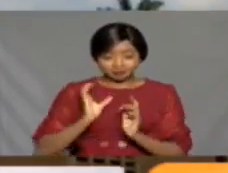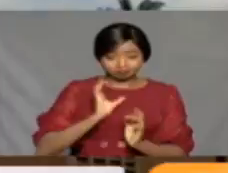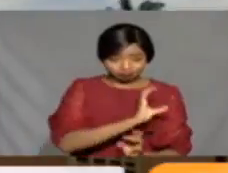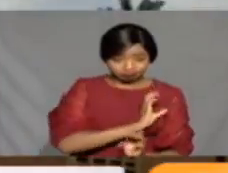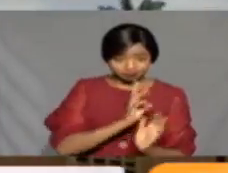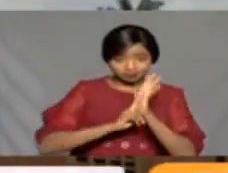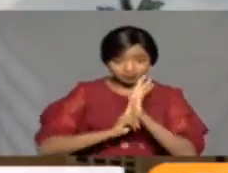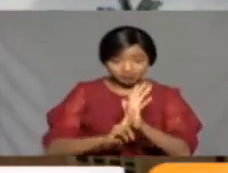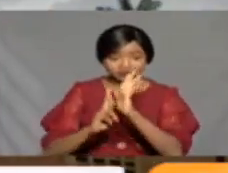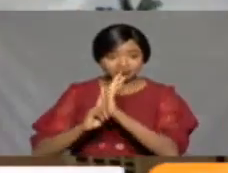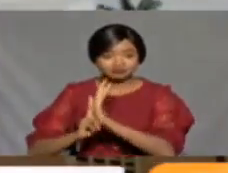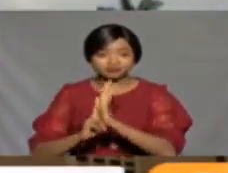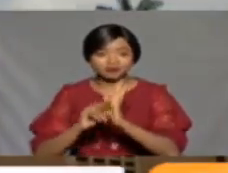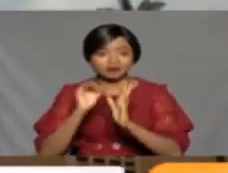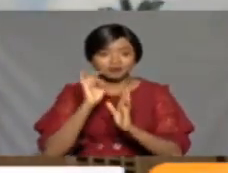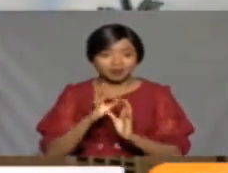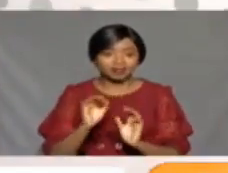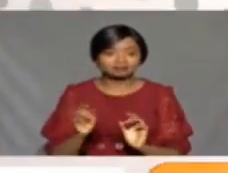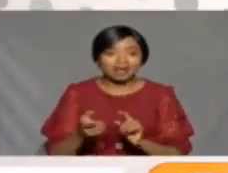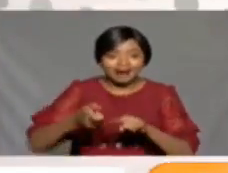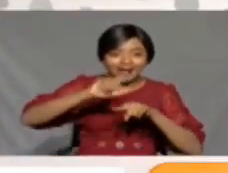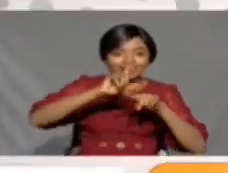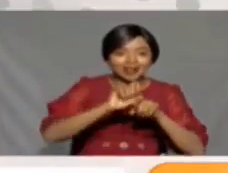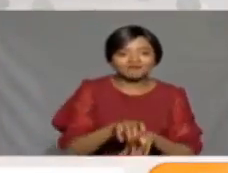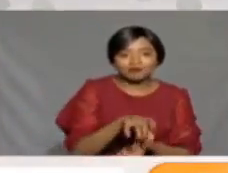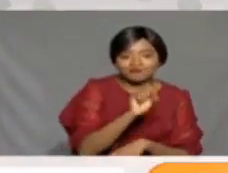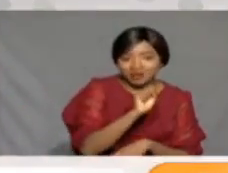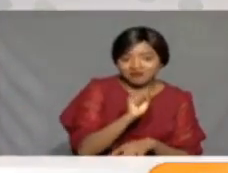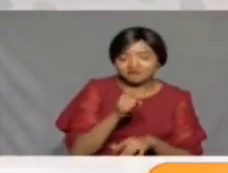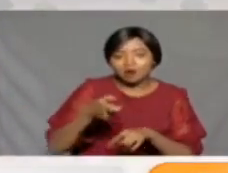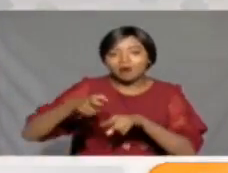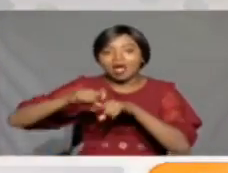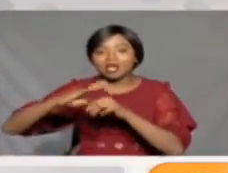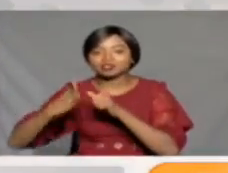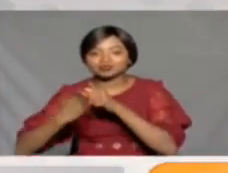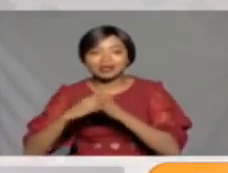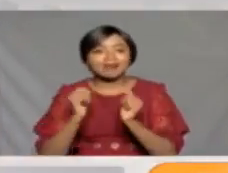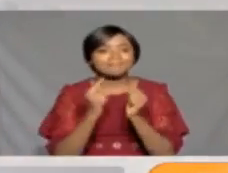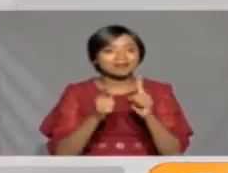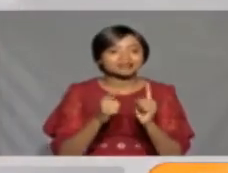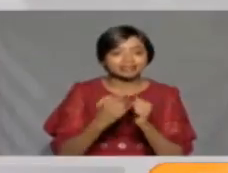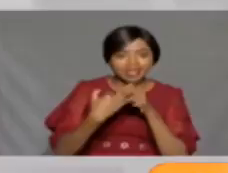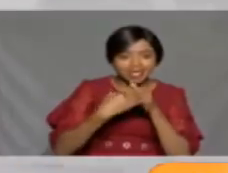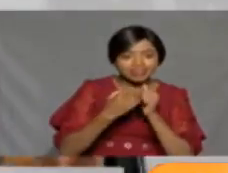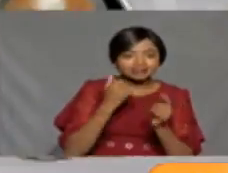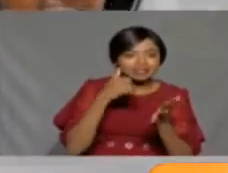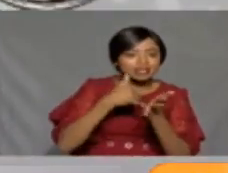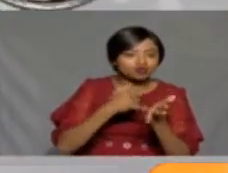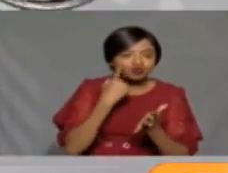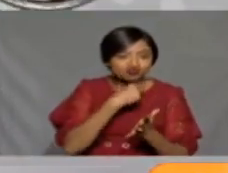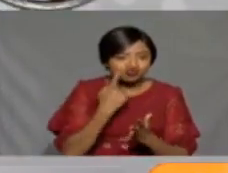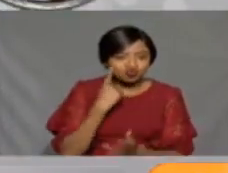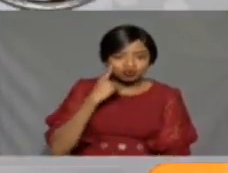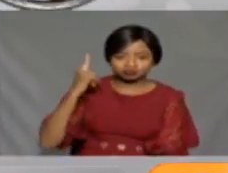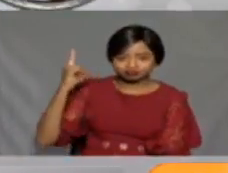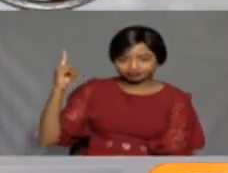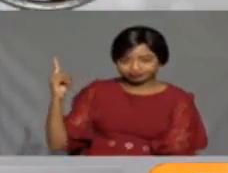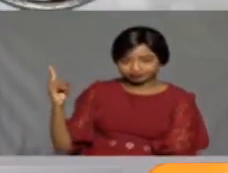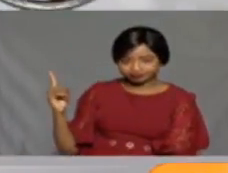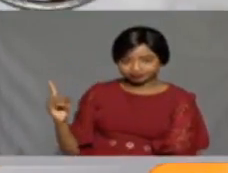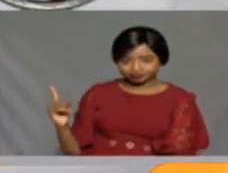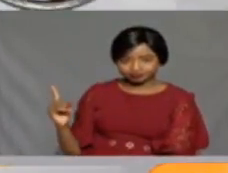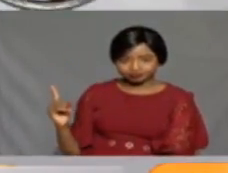representatives in both houses go up from 5 to 9. The 18 will comprise Majority Leader Eden Duale, Minority Leader John